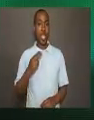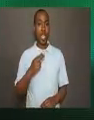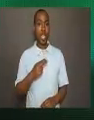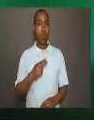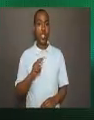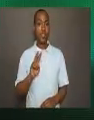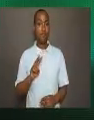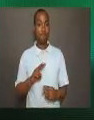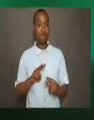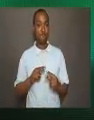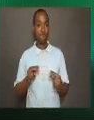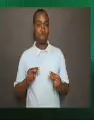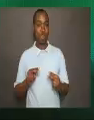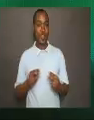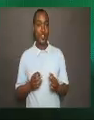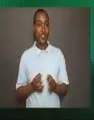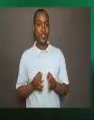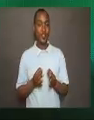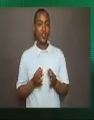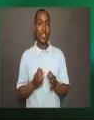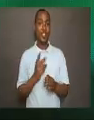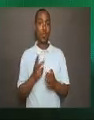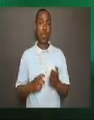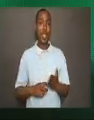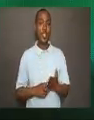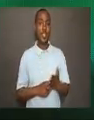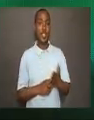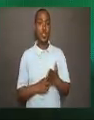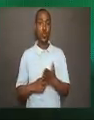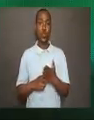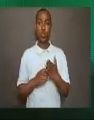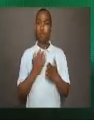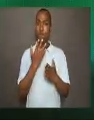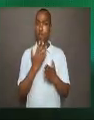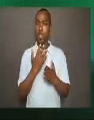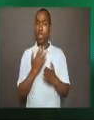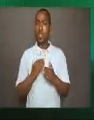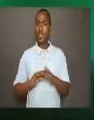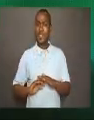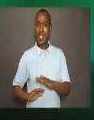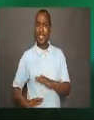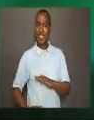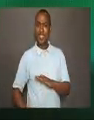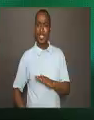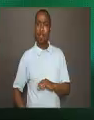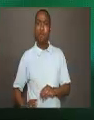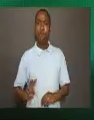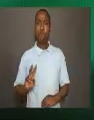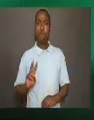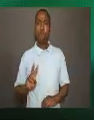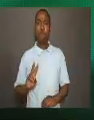hepatic veins, which transports blood to the inferior vena